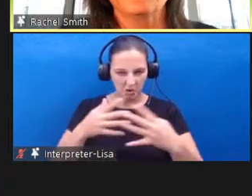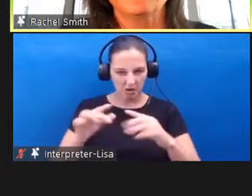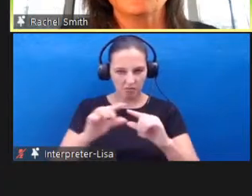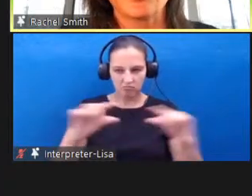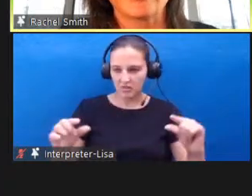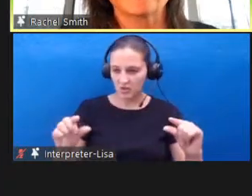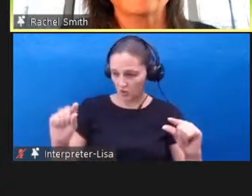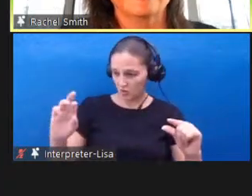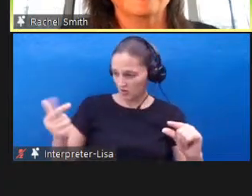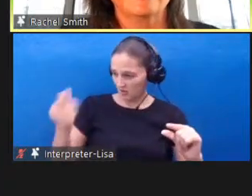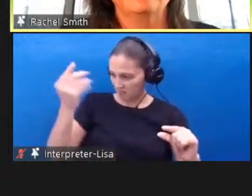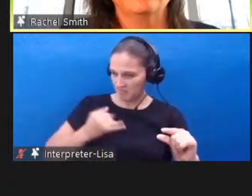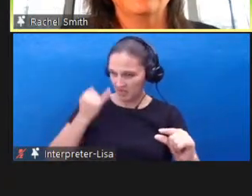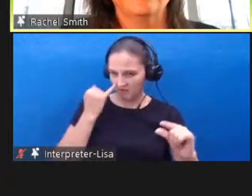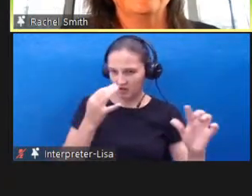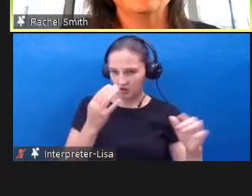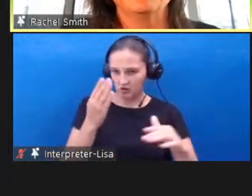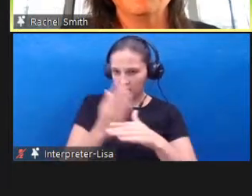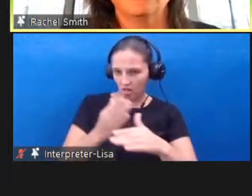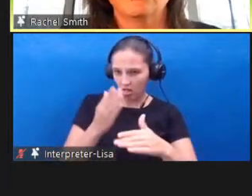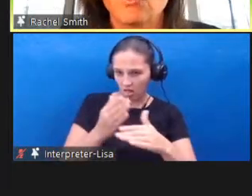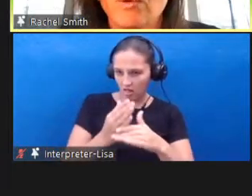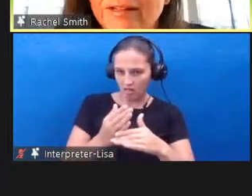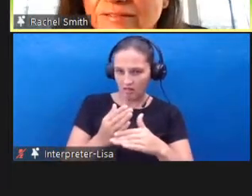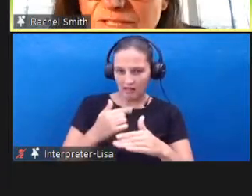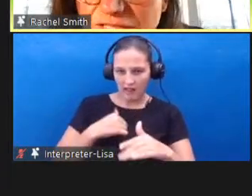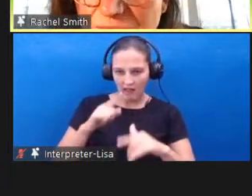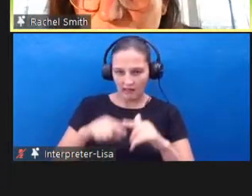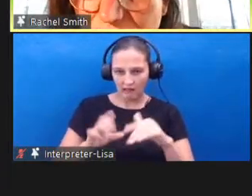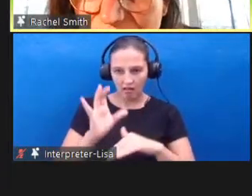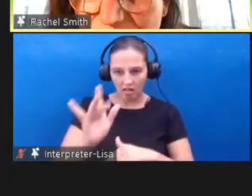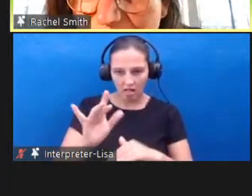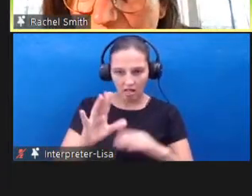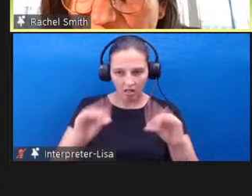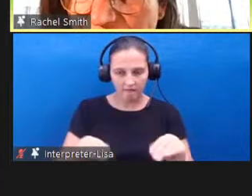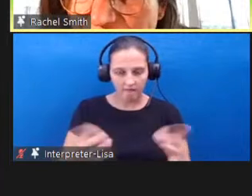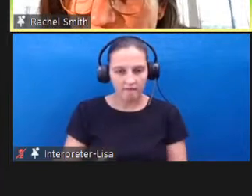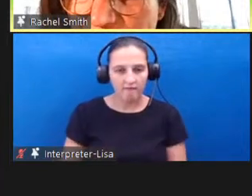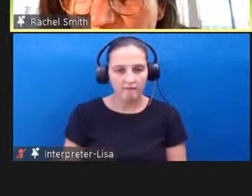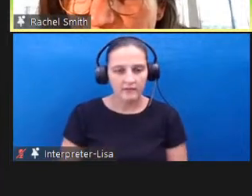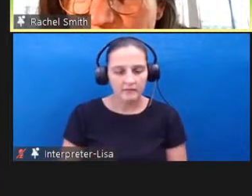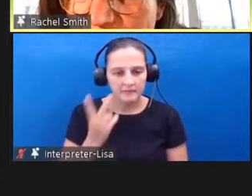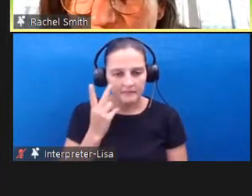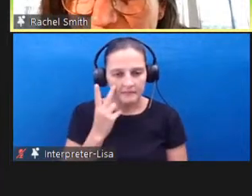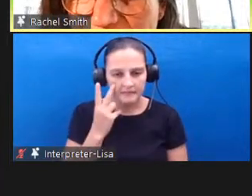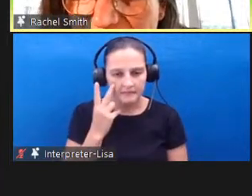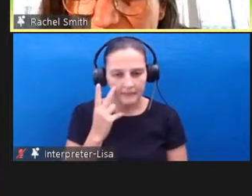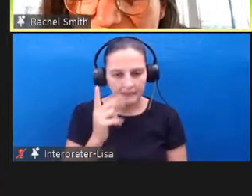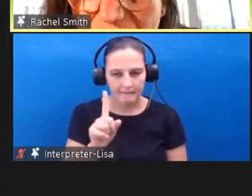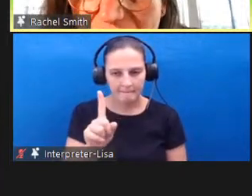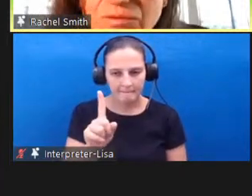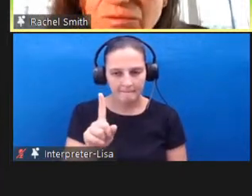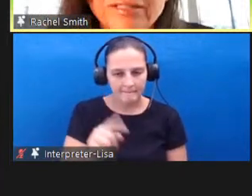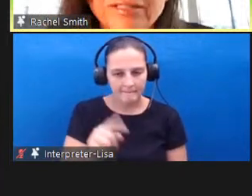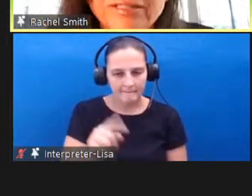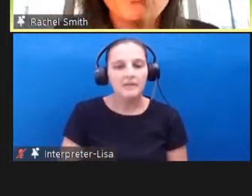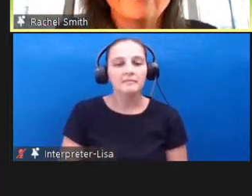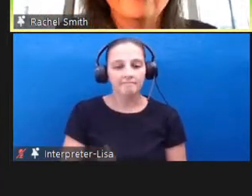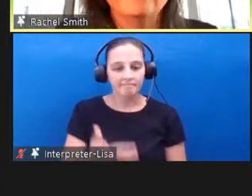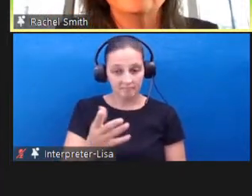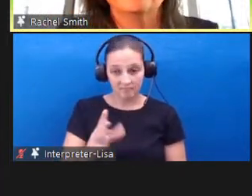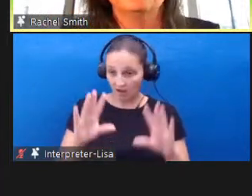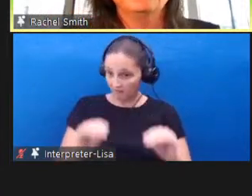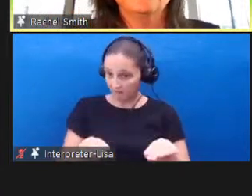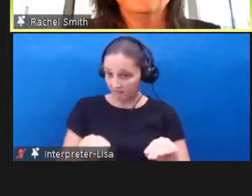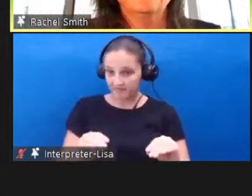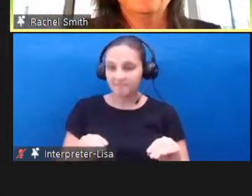let me know if it's distracting, because I can't seem to make it go away. Let me try something here. So hold a second. Oh, did it go away?